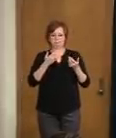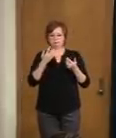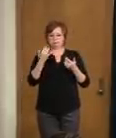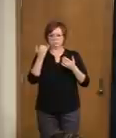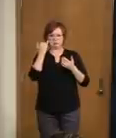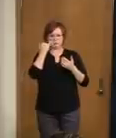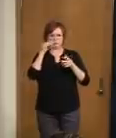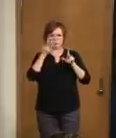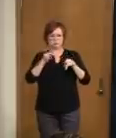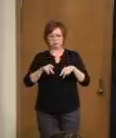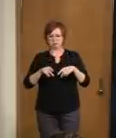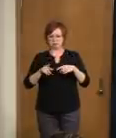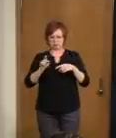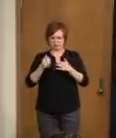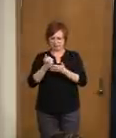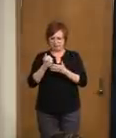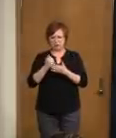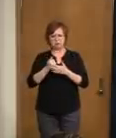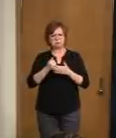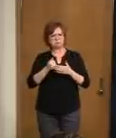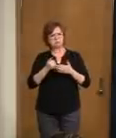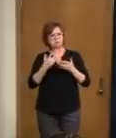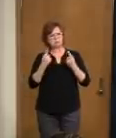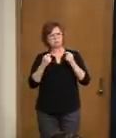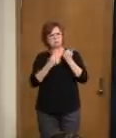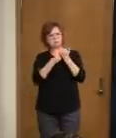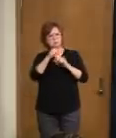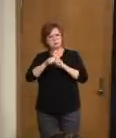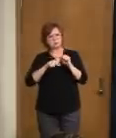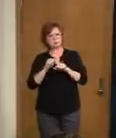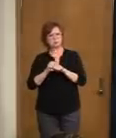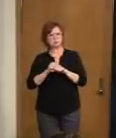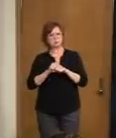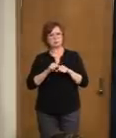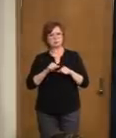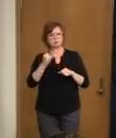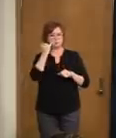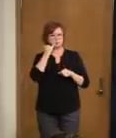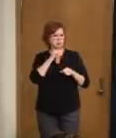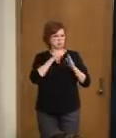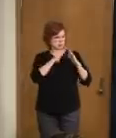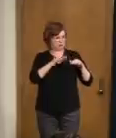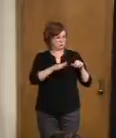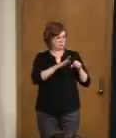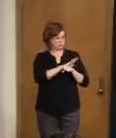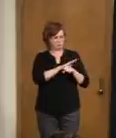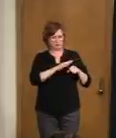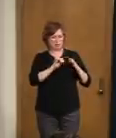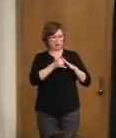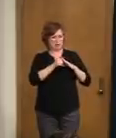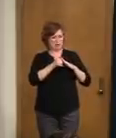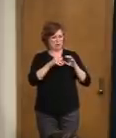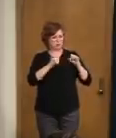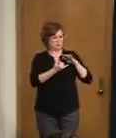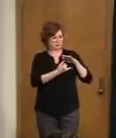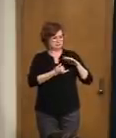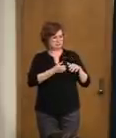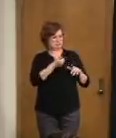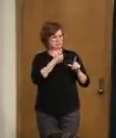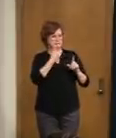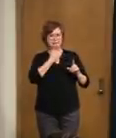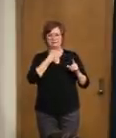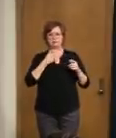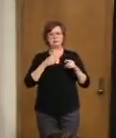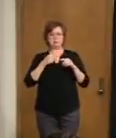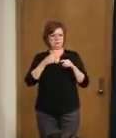want reach out for help, please support people to isolate safely at home. You can fetch groceries and drop them at